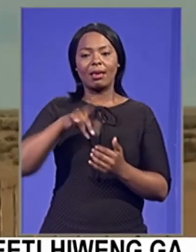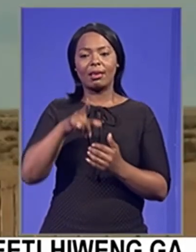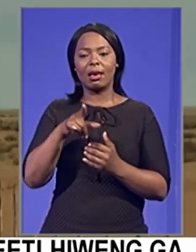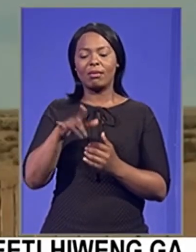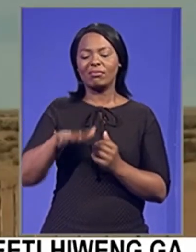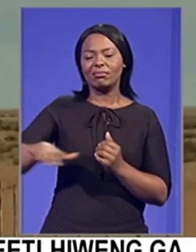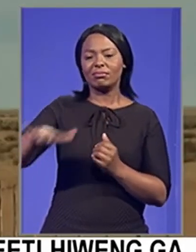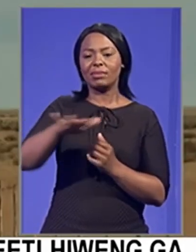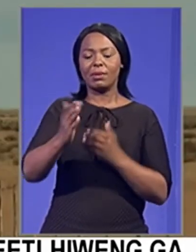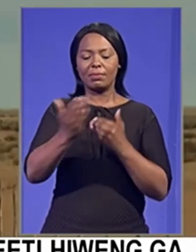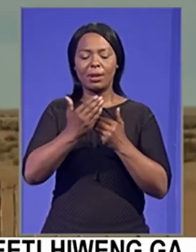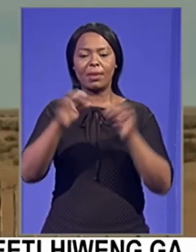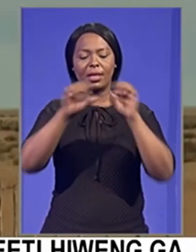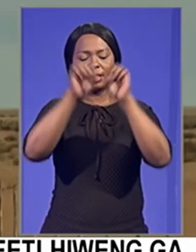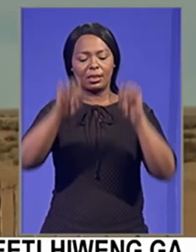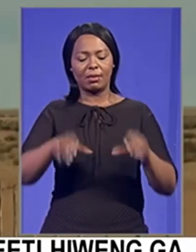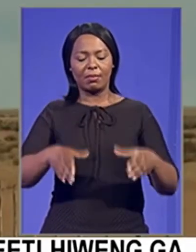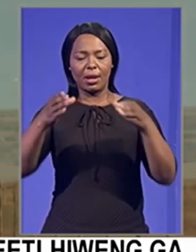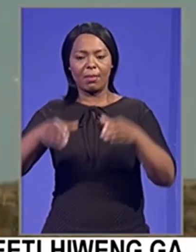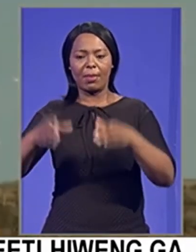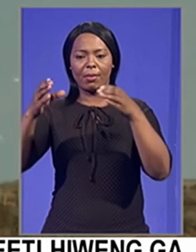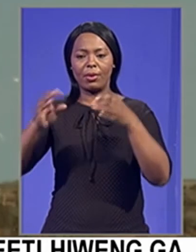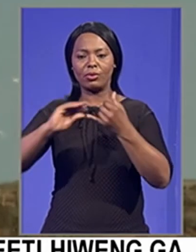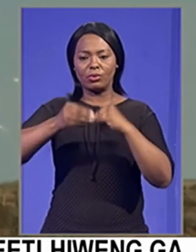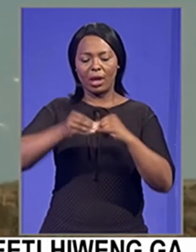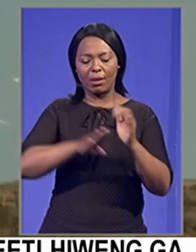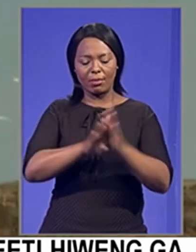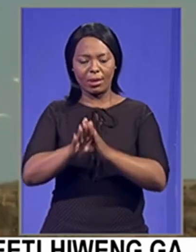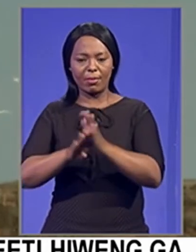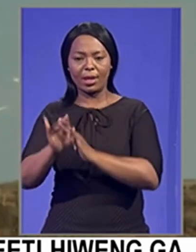le diteishene tsa yona tsa motlakase mo go na leng